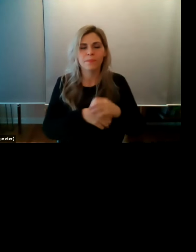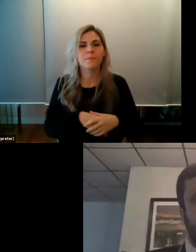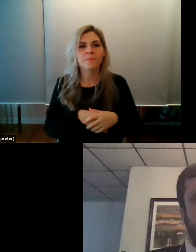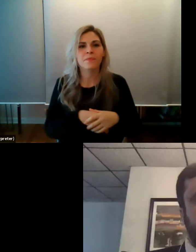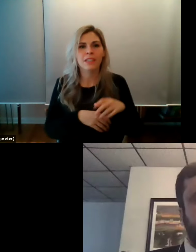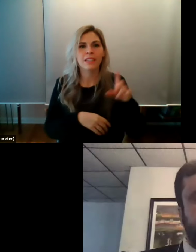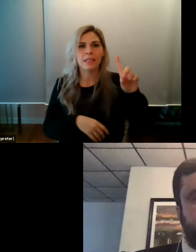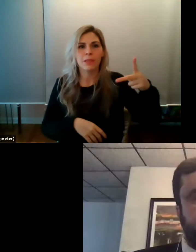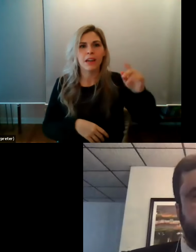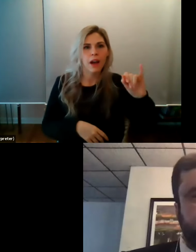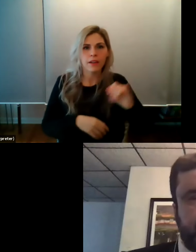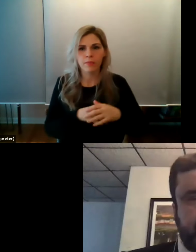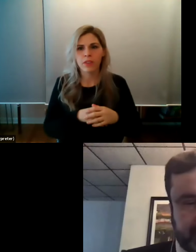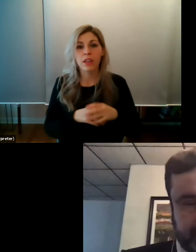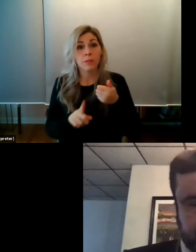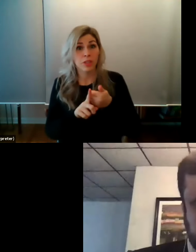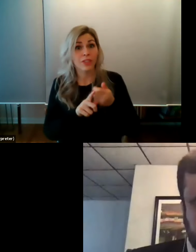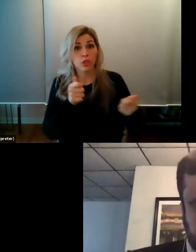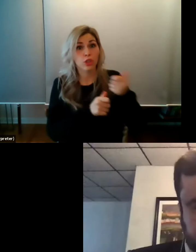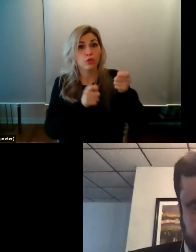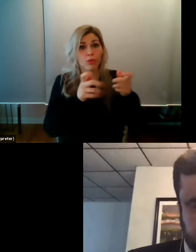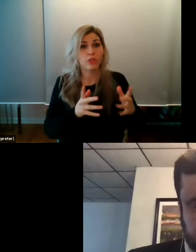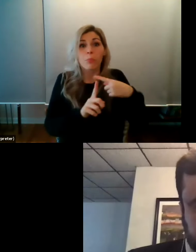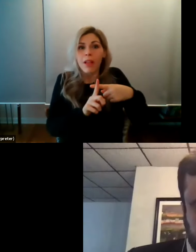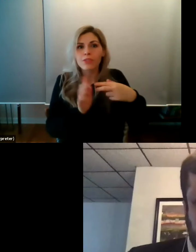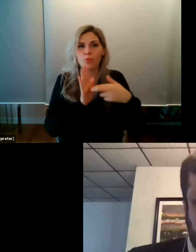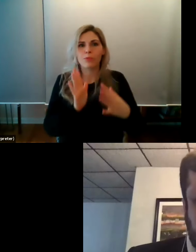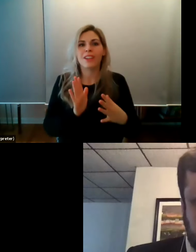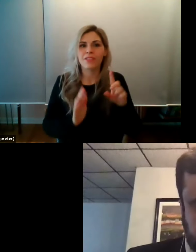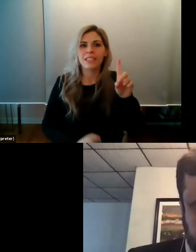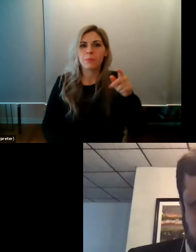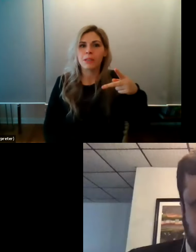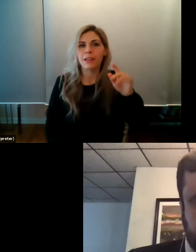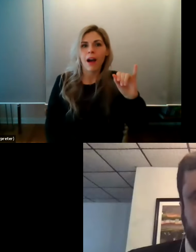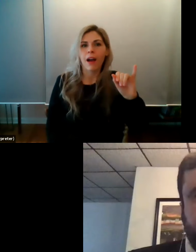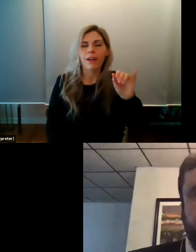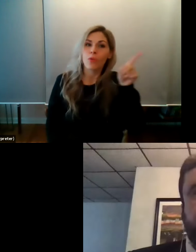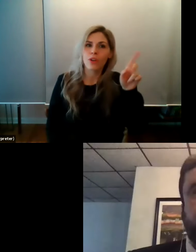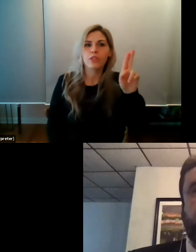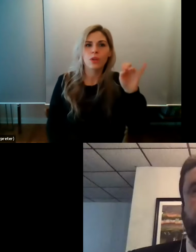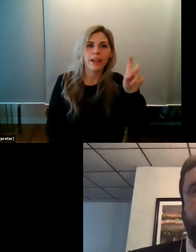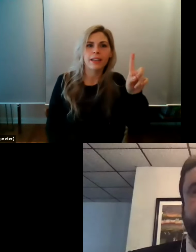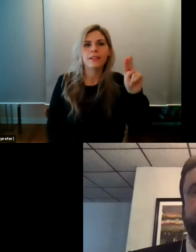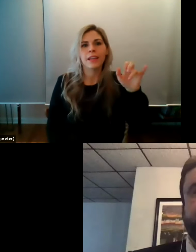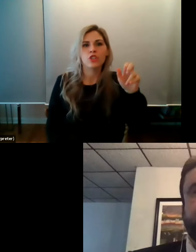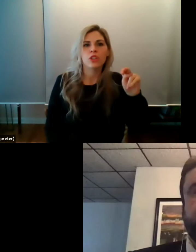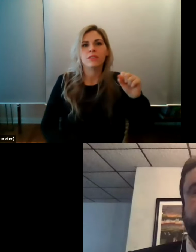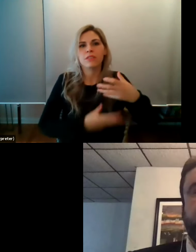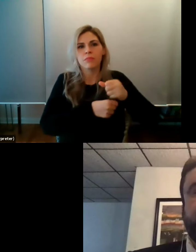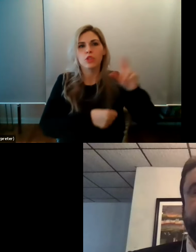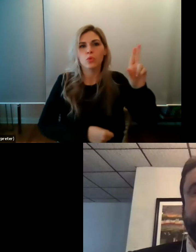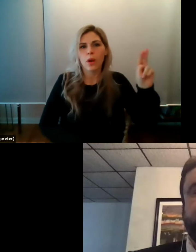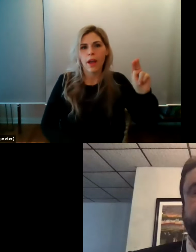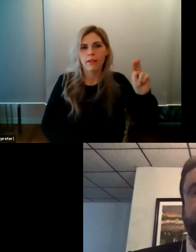director, Mohamed also serves as the representative of DPI at the United Nations, where he co-chairs the